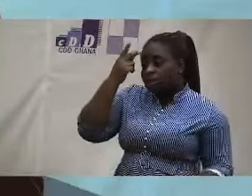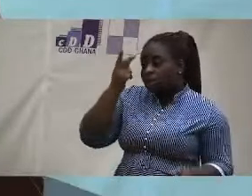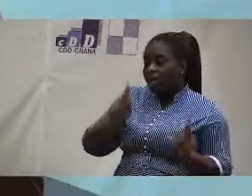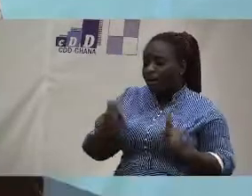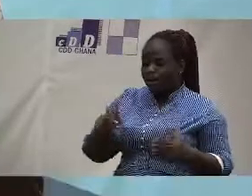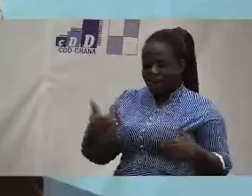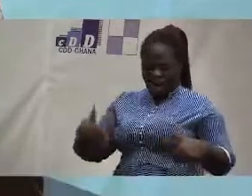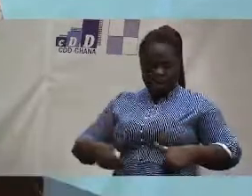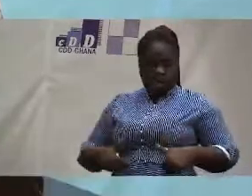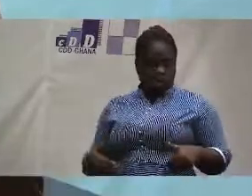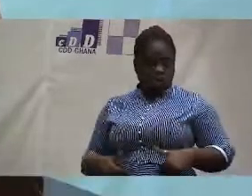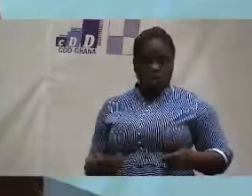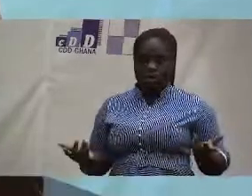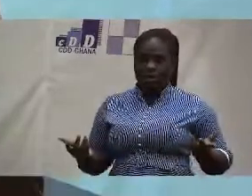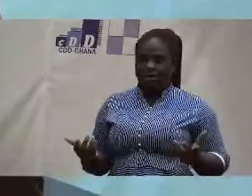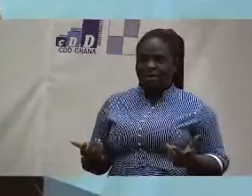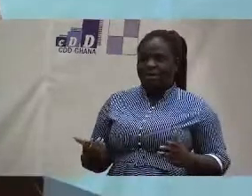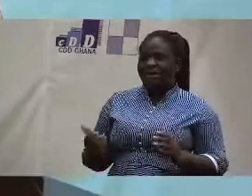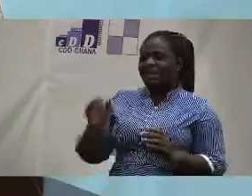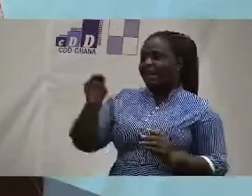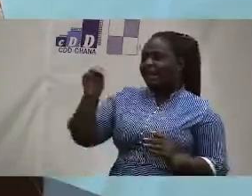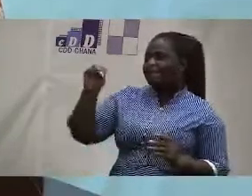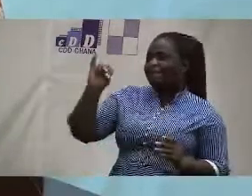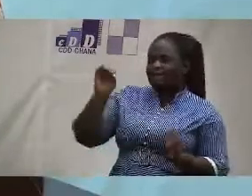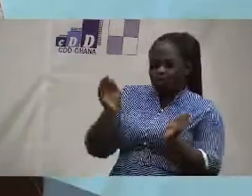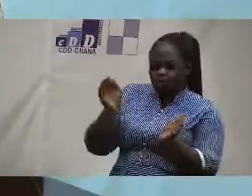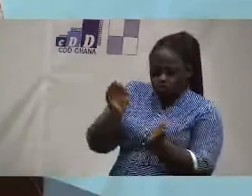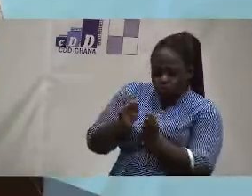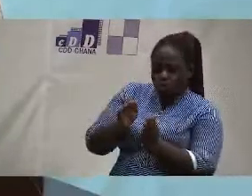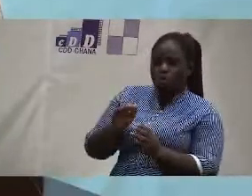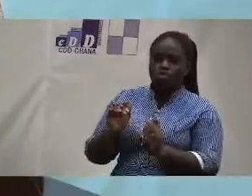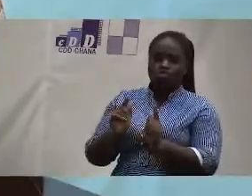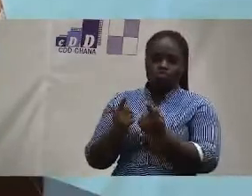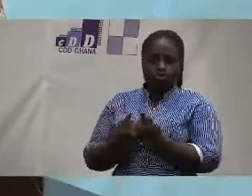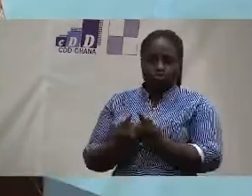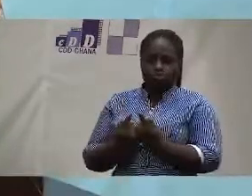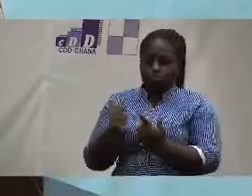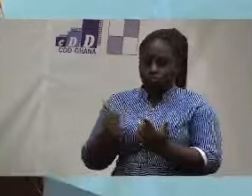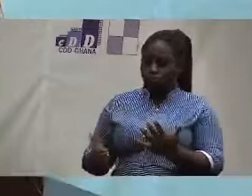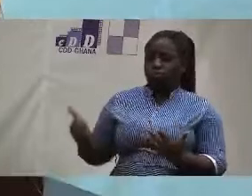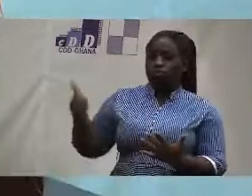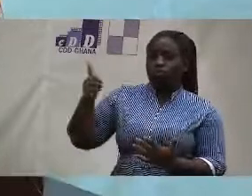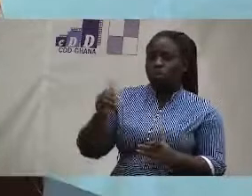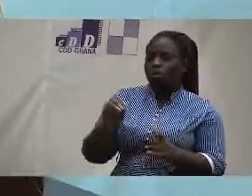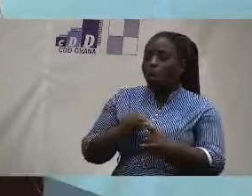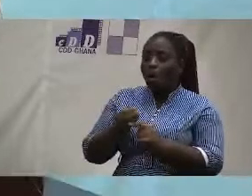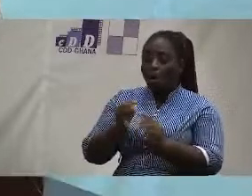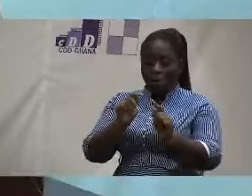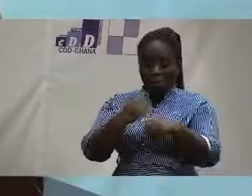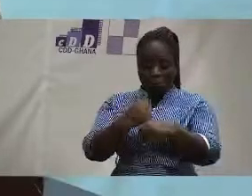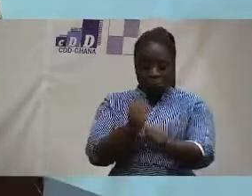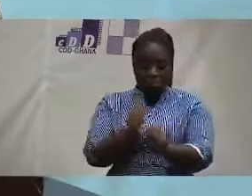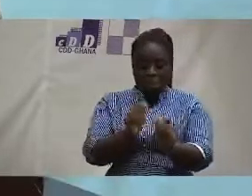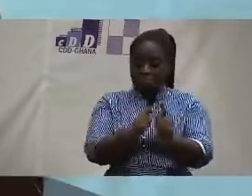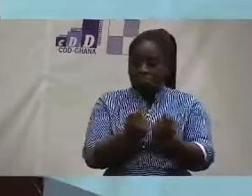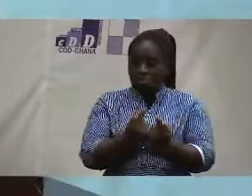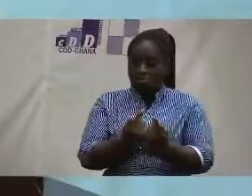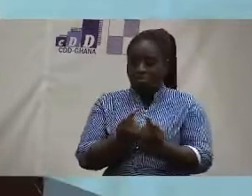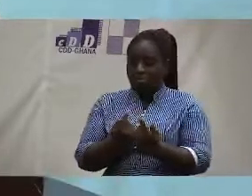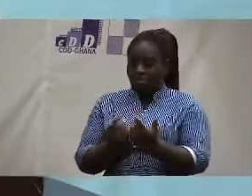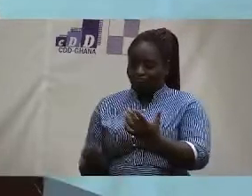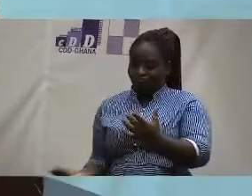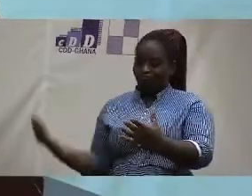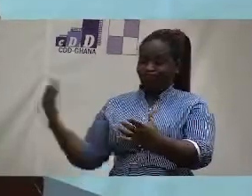they are young activists, they are minority groups. They often join or form CSOs as an alternative to